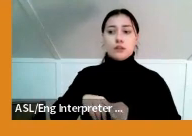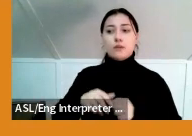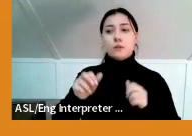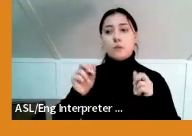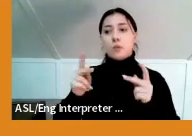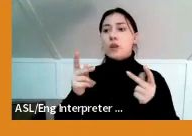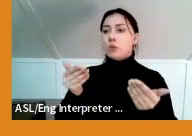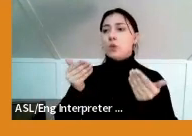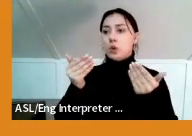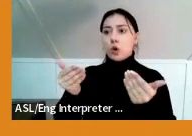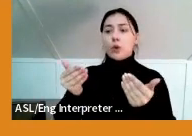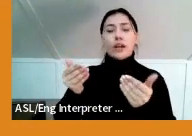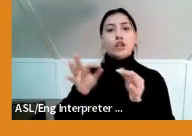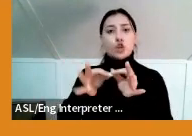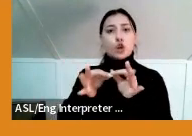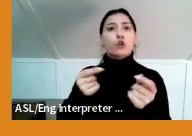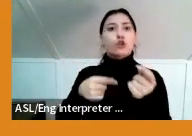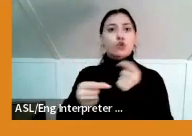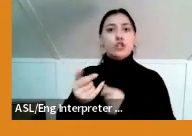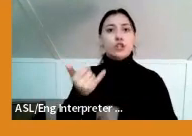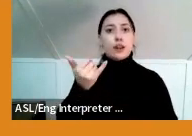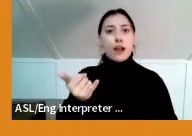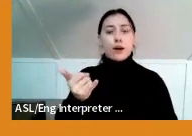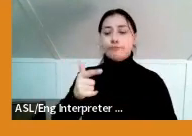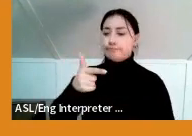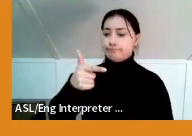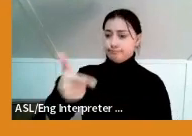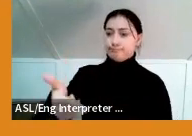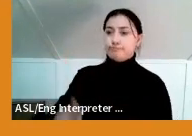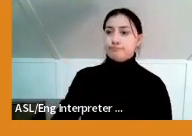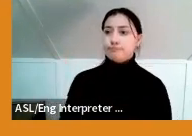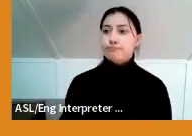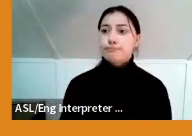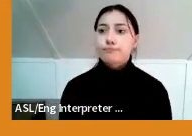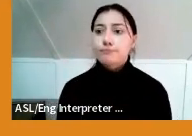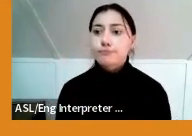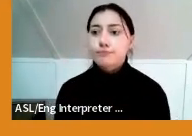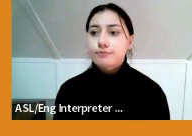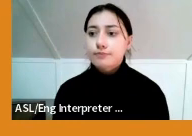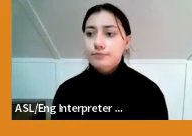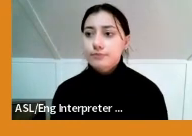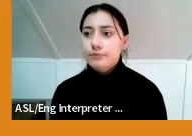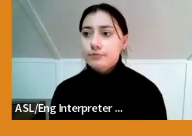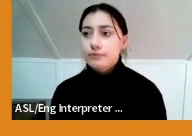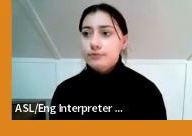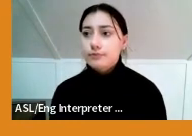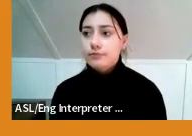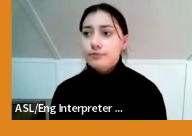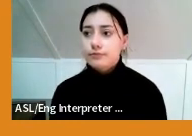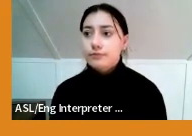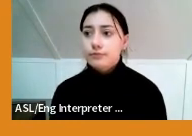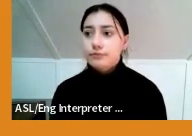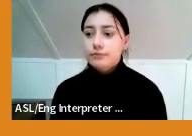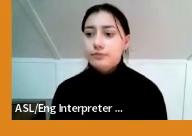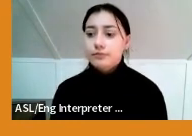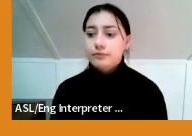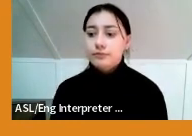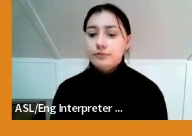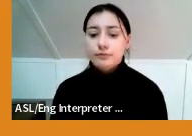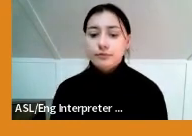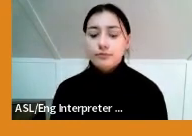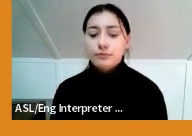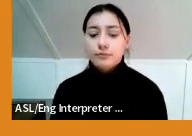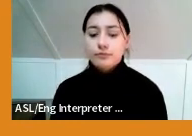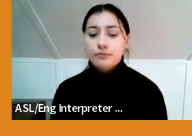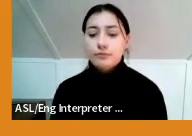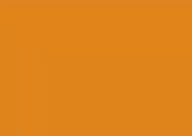non-cultural parent organization. And we have like the different types of those listed out on our guidelines. You can also feel free to email staff if you have any questions about if